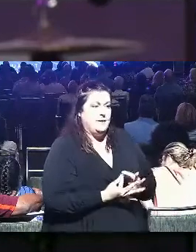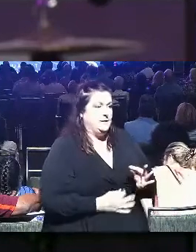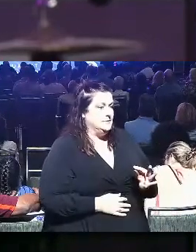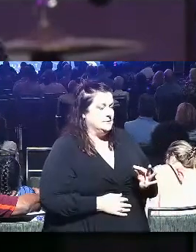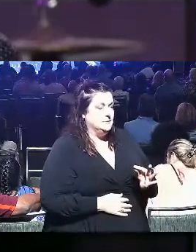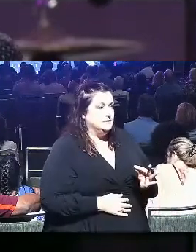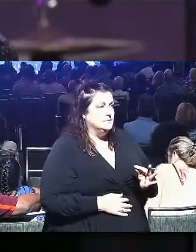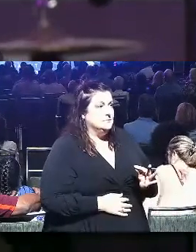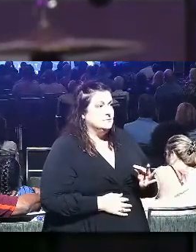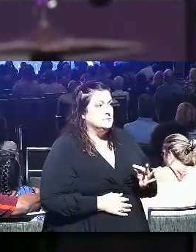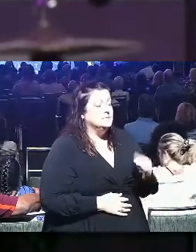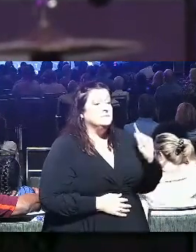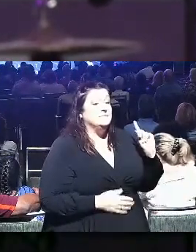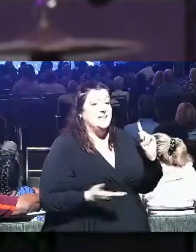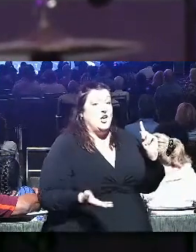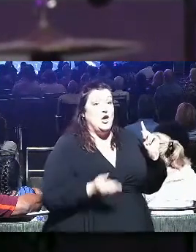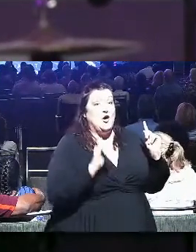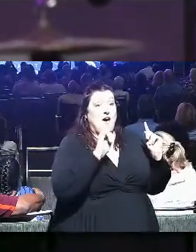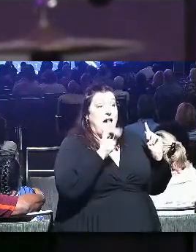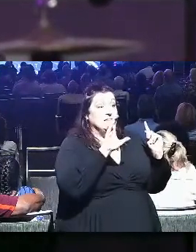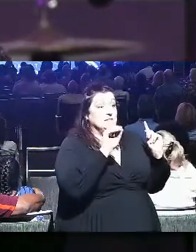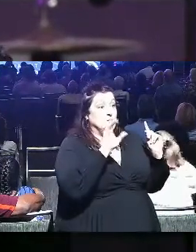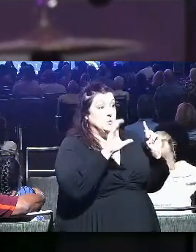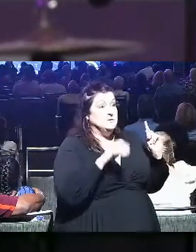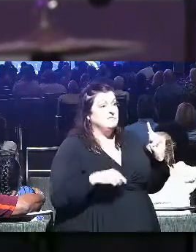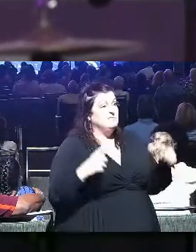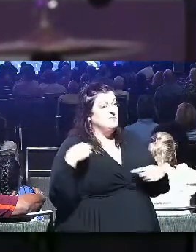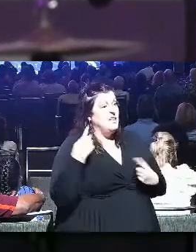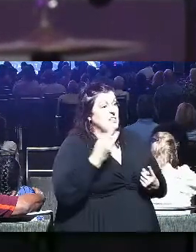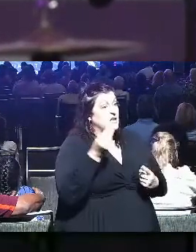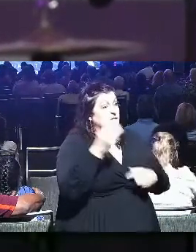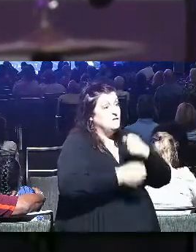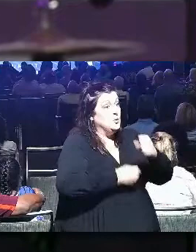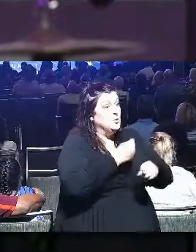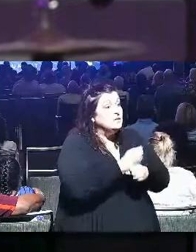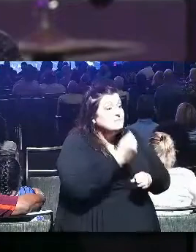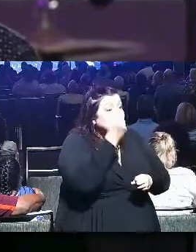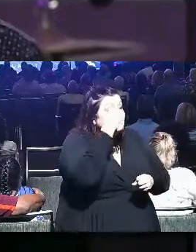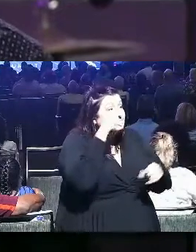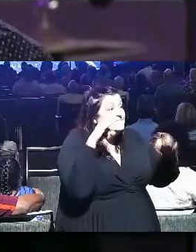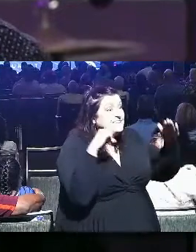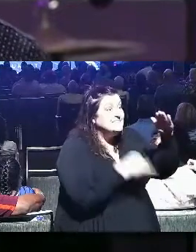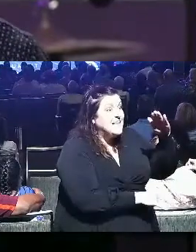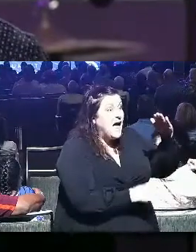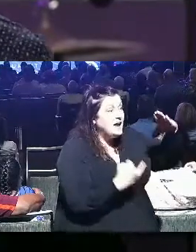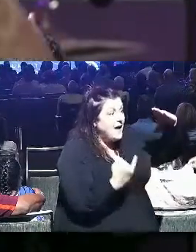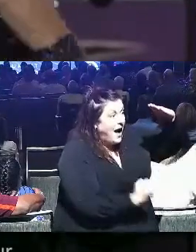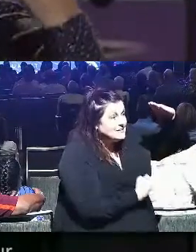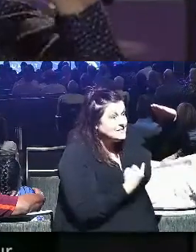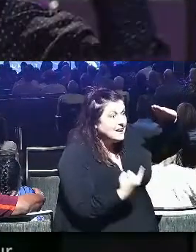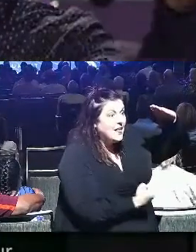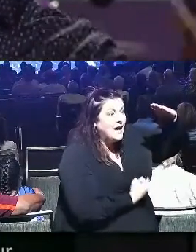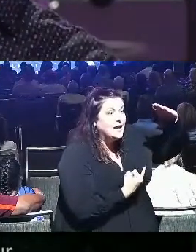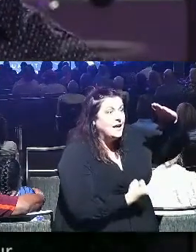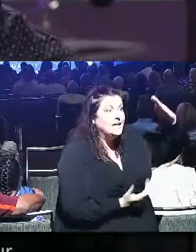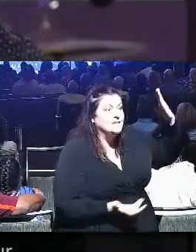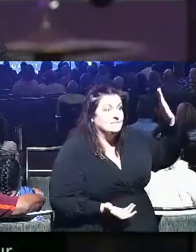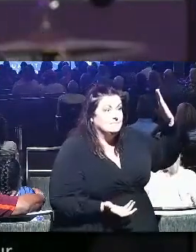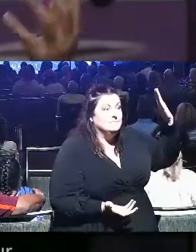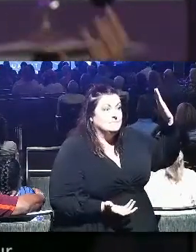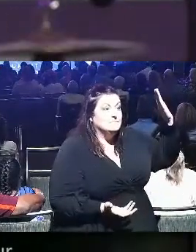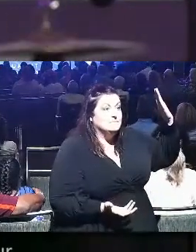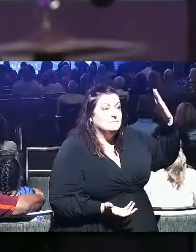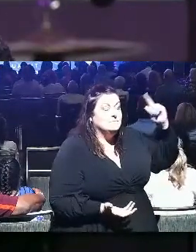And here in the ICOC, we spent the last couple of years in our bedrooms, building shrines